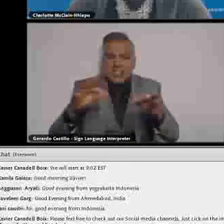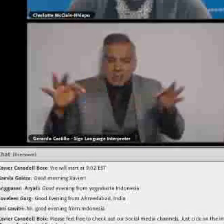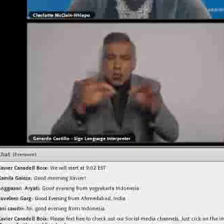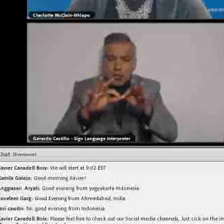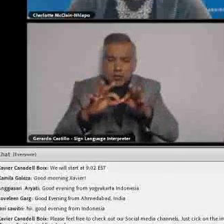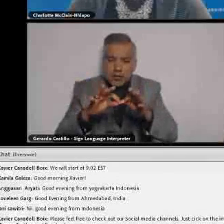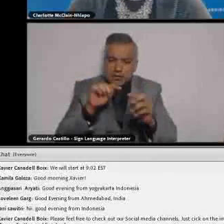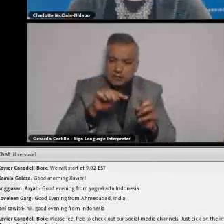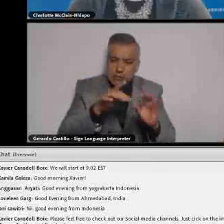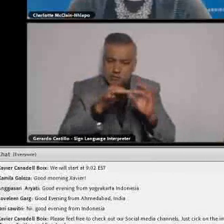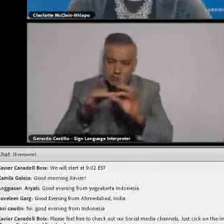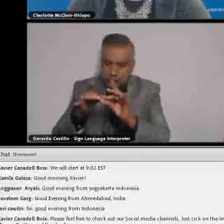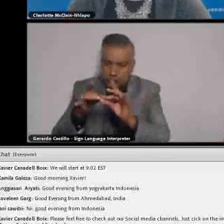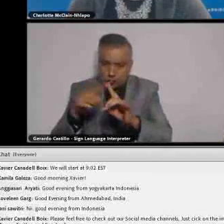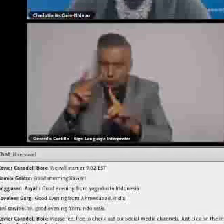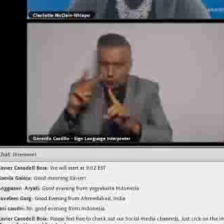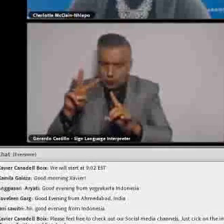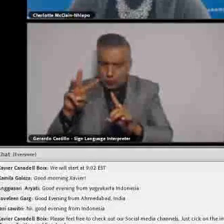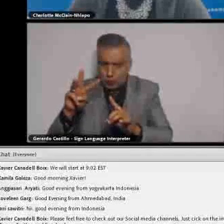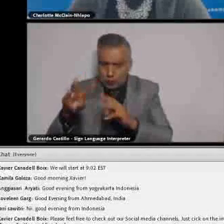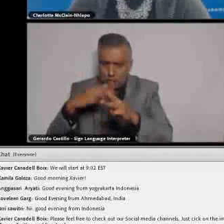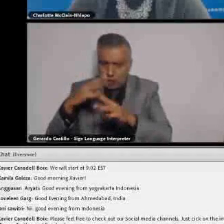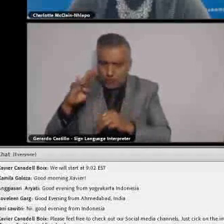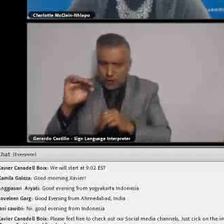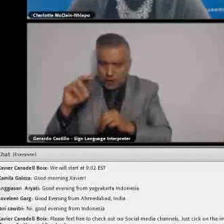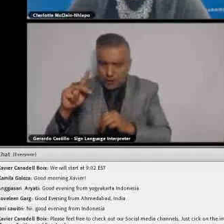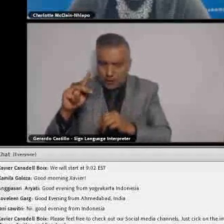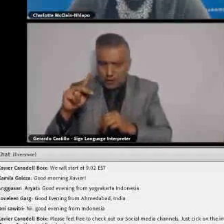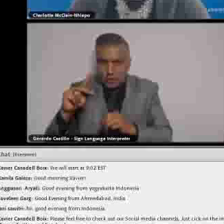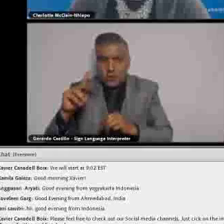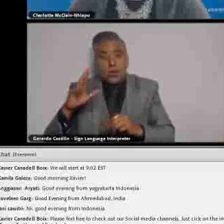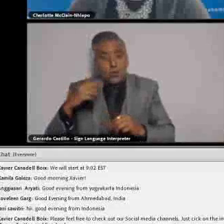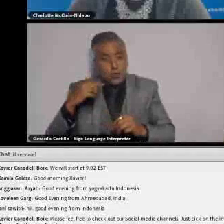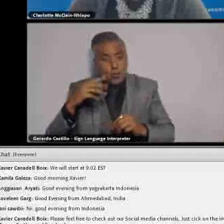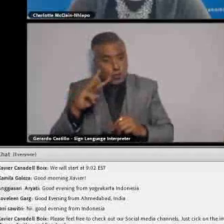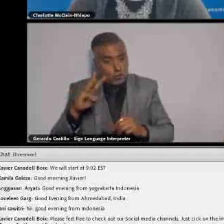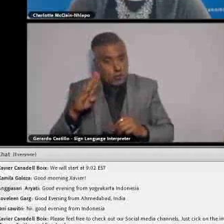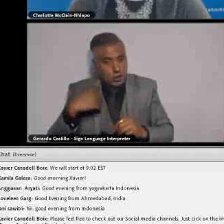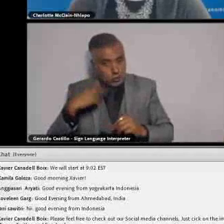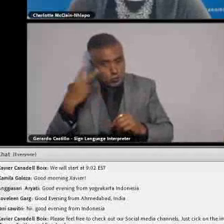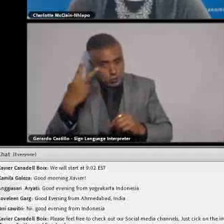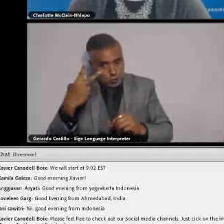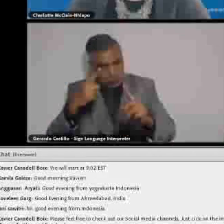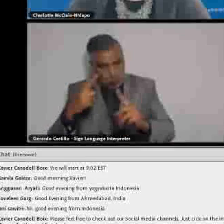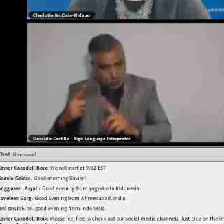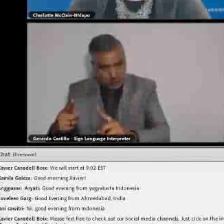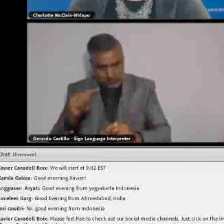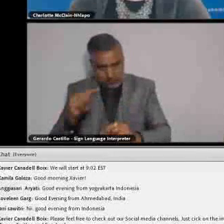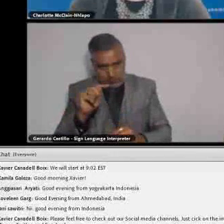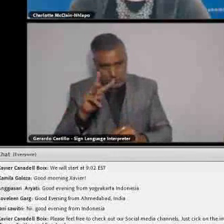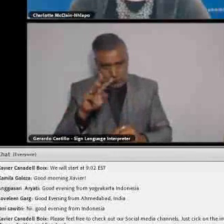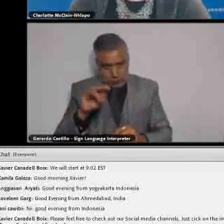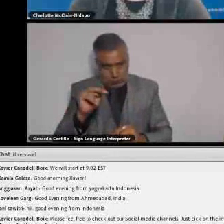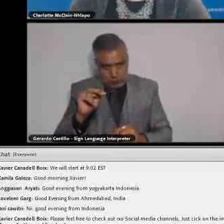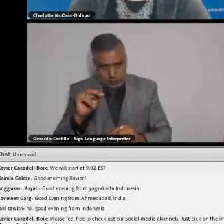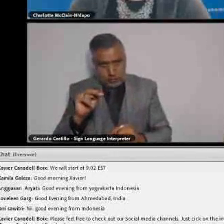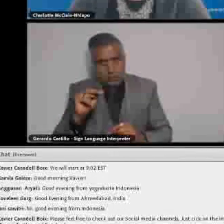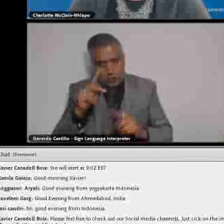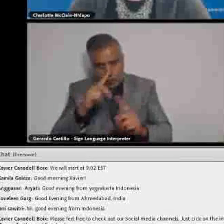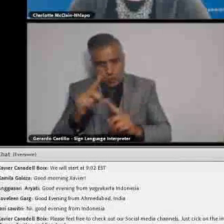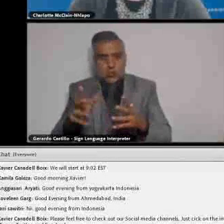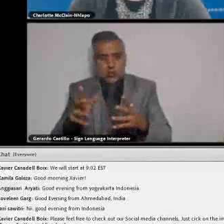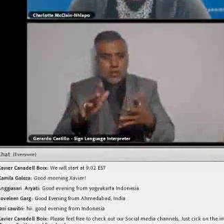Bank. The World Bank has two goals, the twin goals as we refer to them, and they are to end extreme poverty